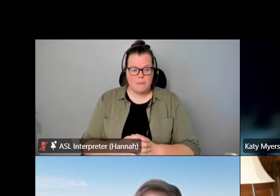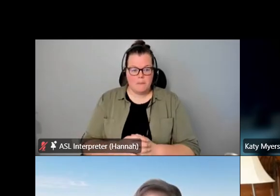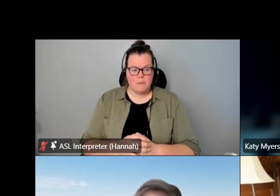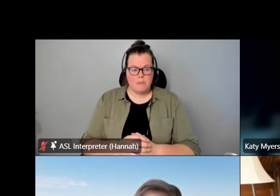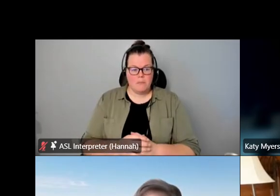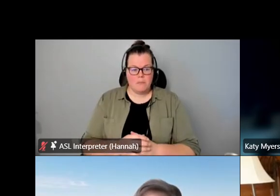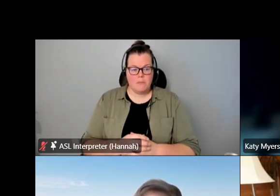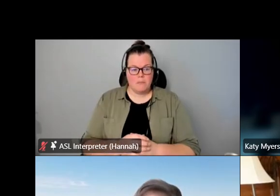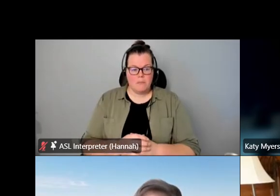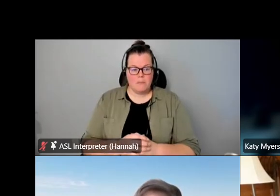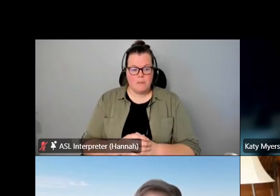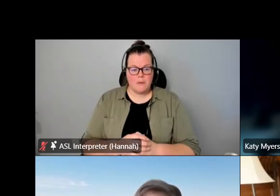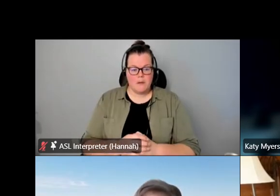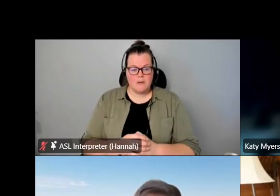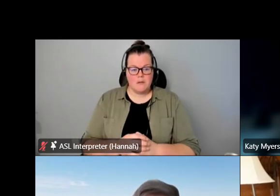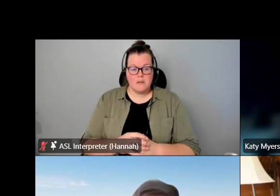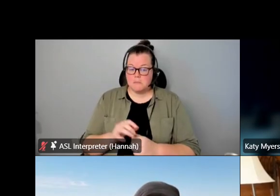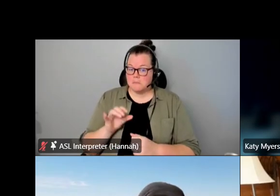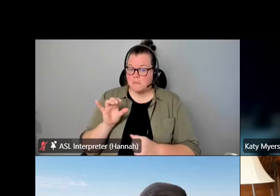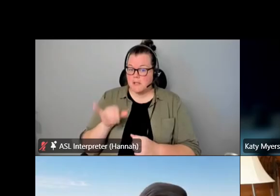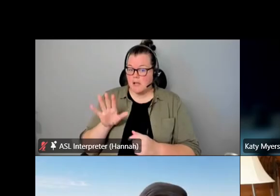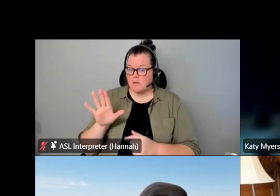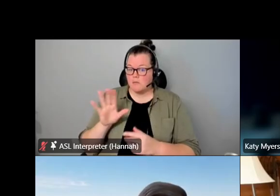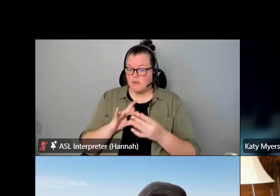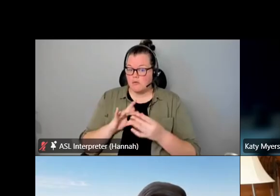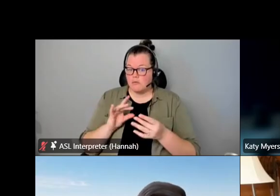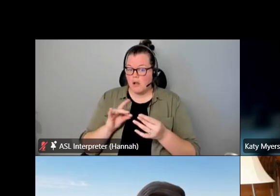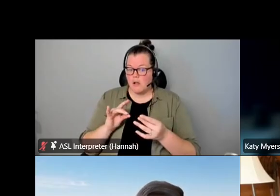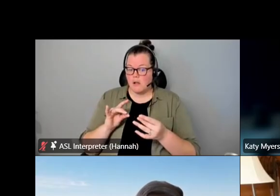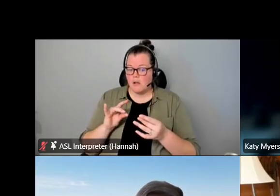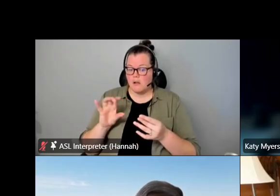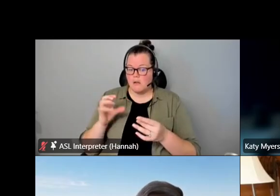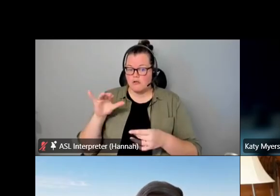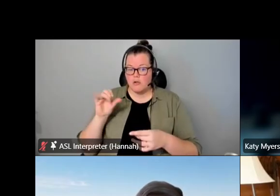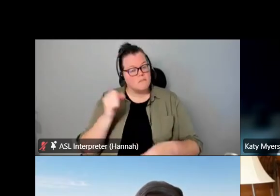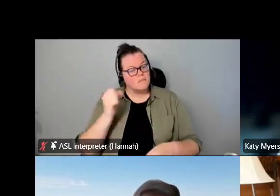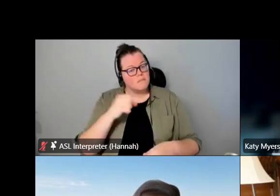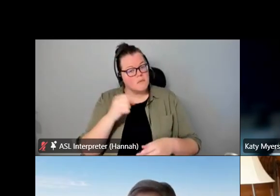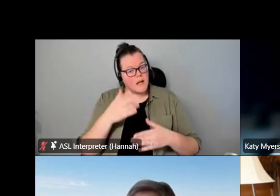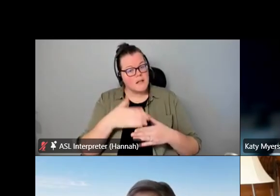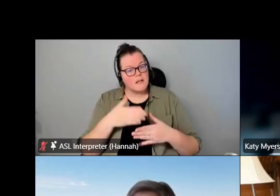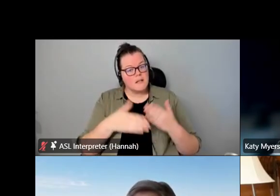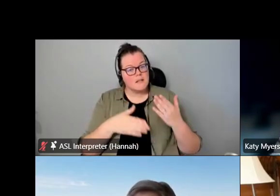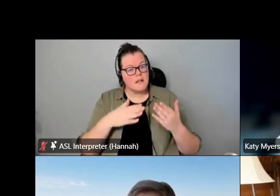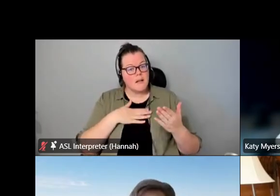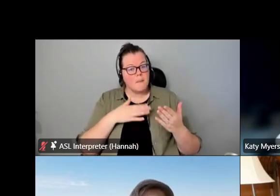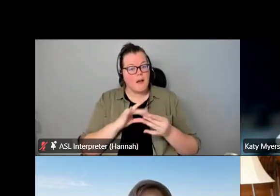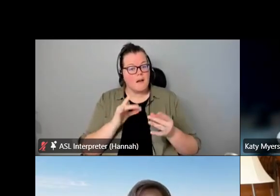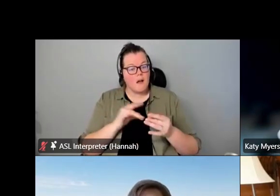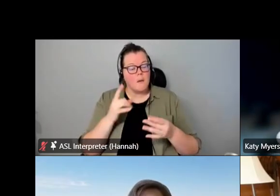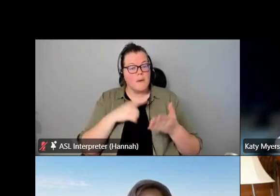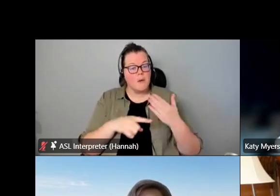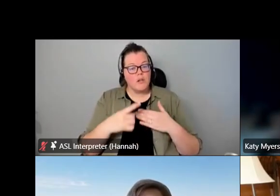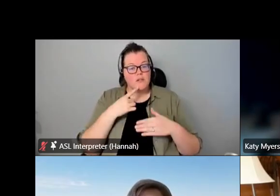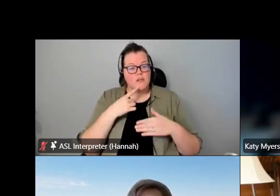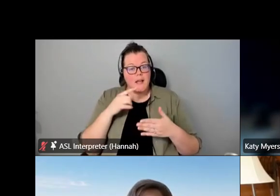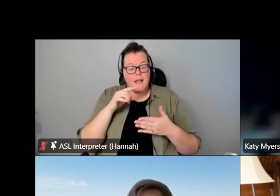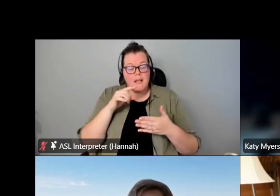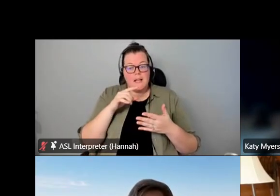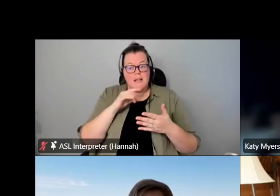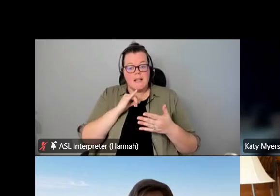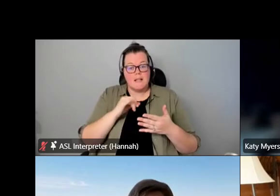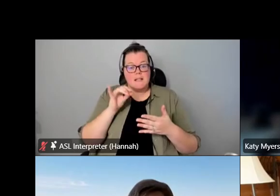Oh, is that your end of your comment, Chris? I can answer Yeah, you, that's Chris. the end of my comment, because what you're saying is that having people